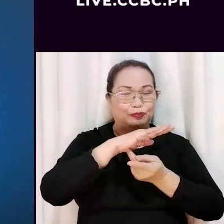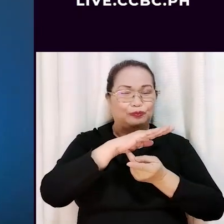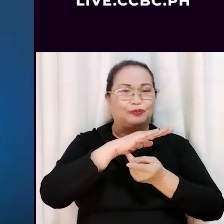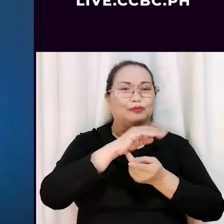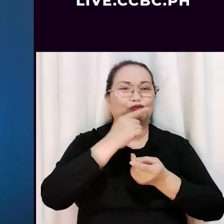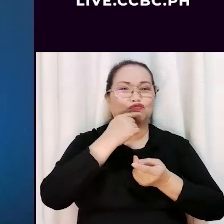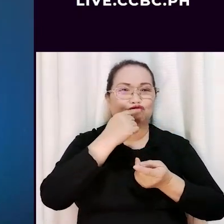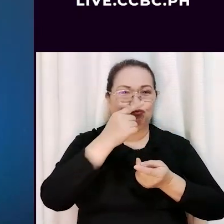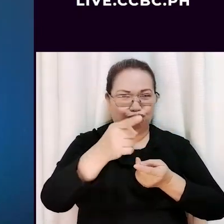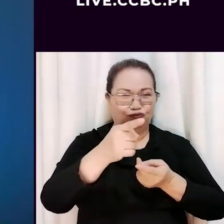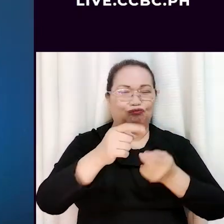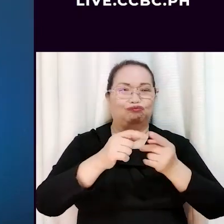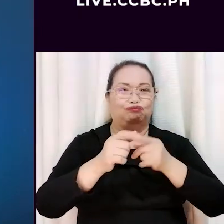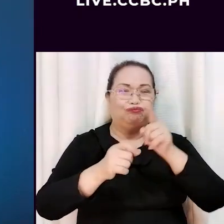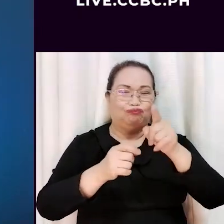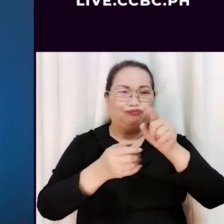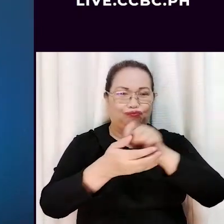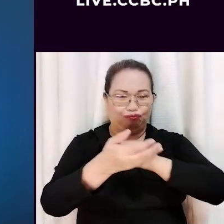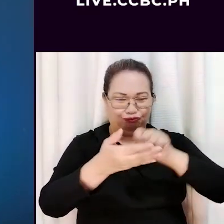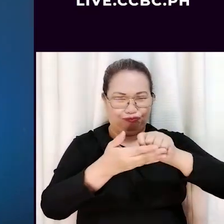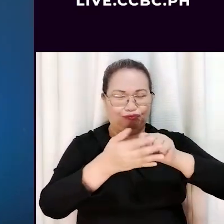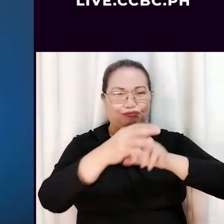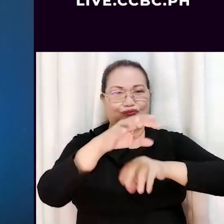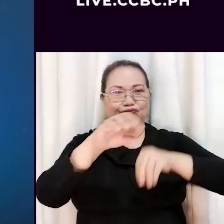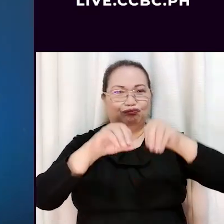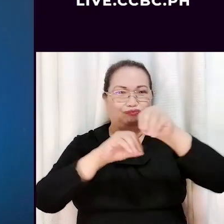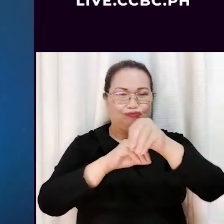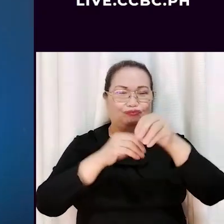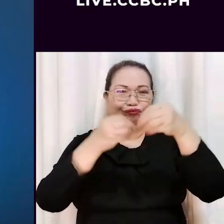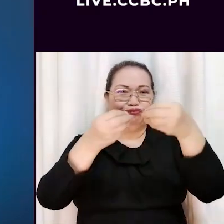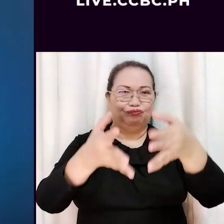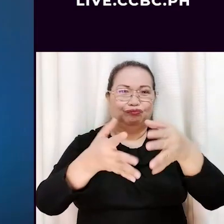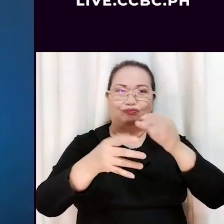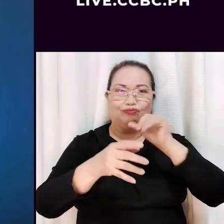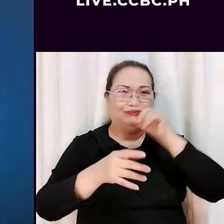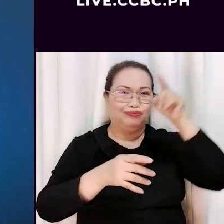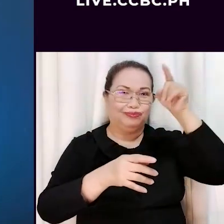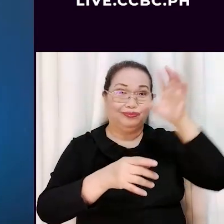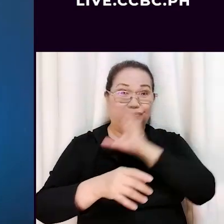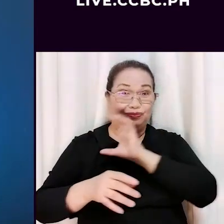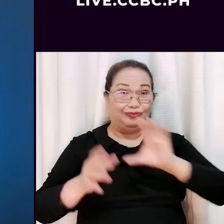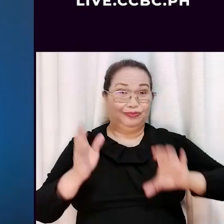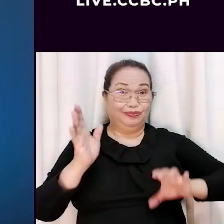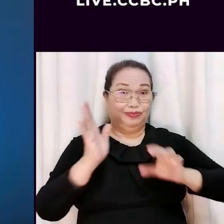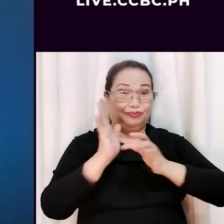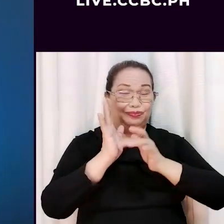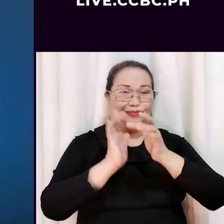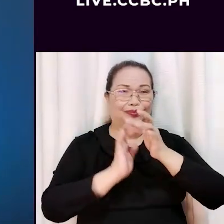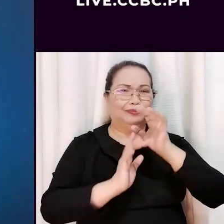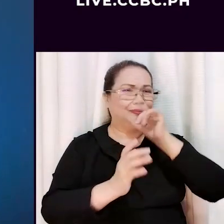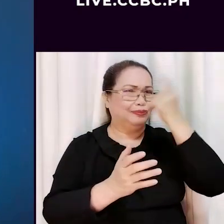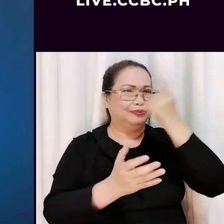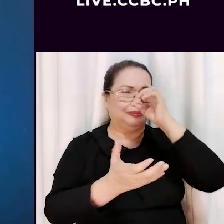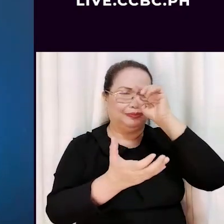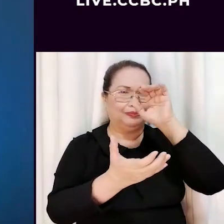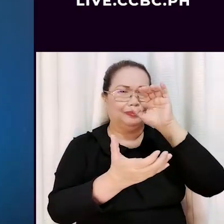been granted on behalf of Christ, not only to believe in him, okay, but also